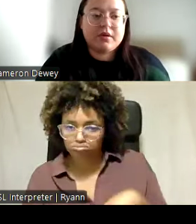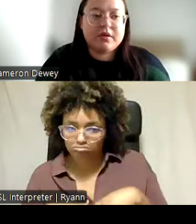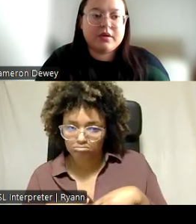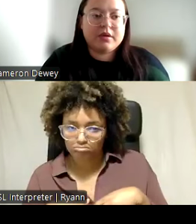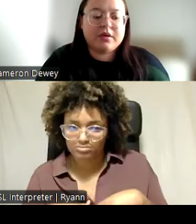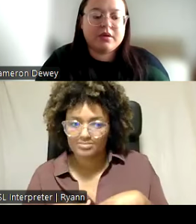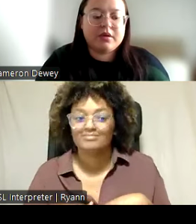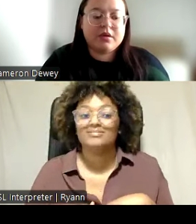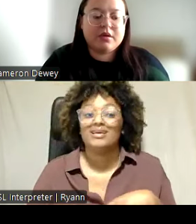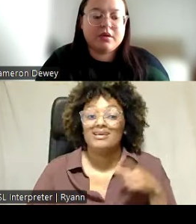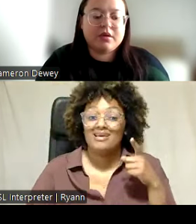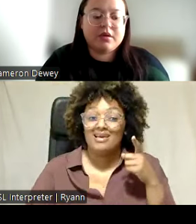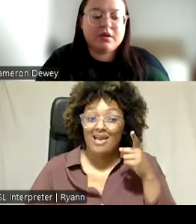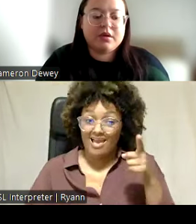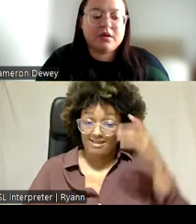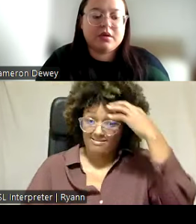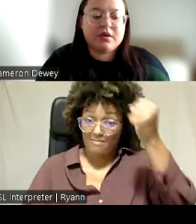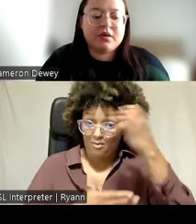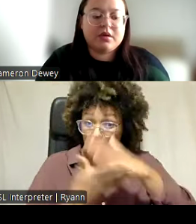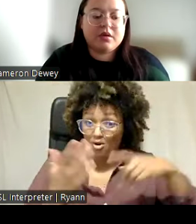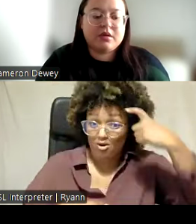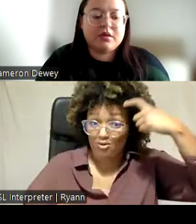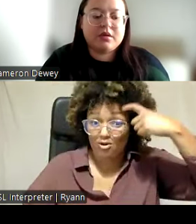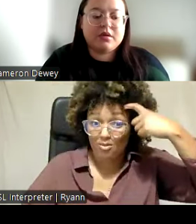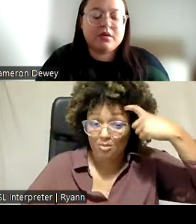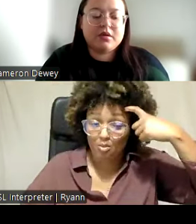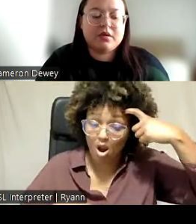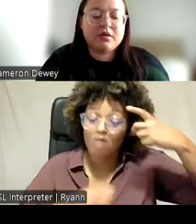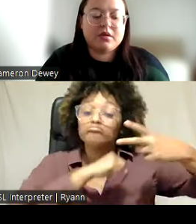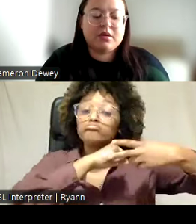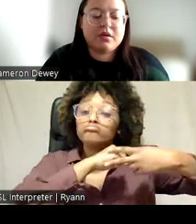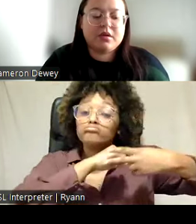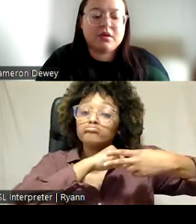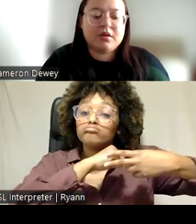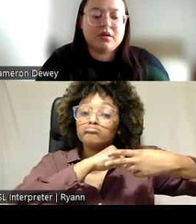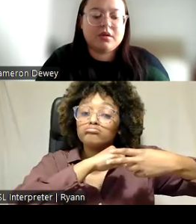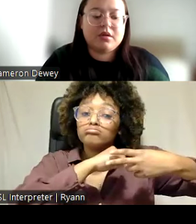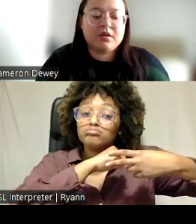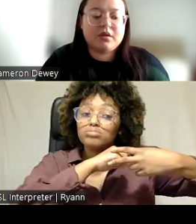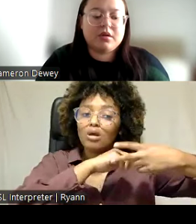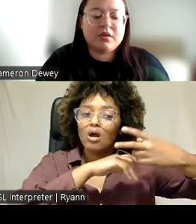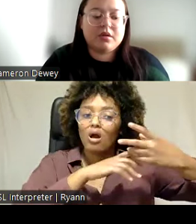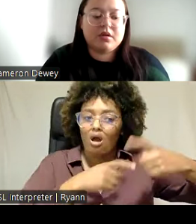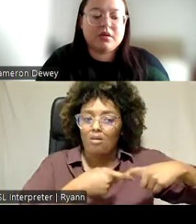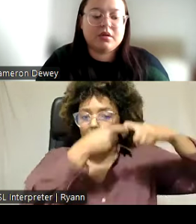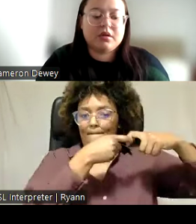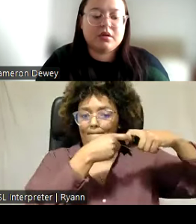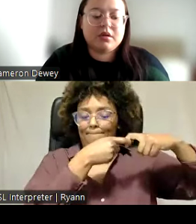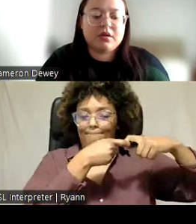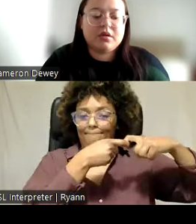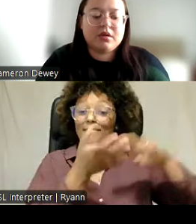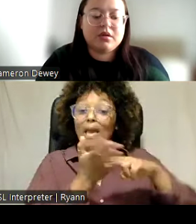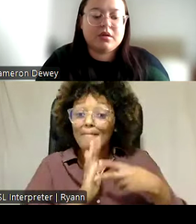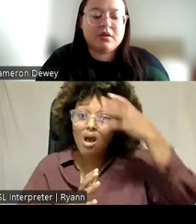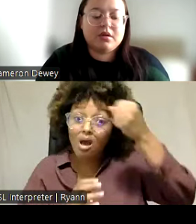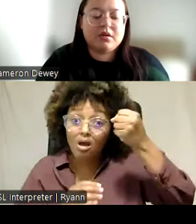it's disrupted when fear kicks in. This doesn't mean that memories aren't being processed at all. It just